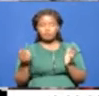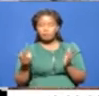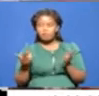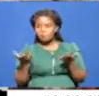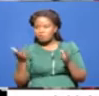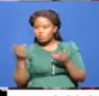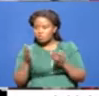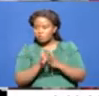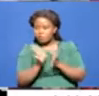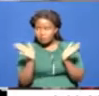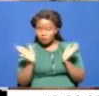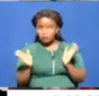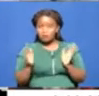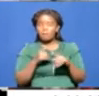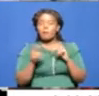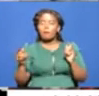more